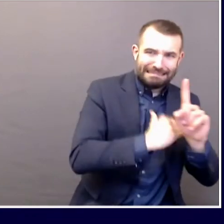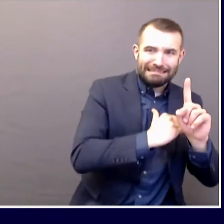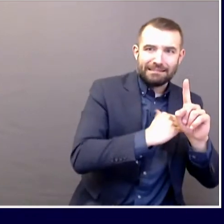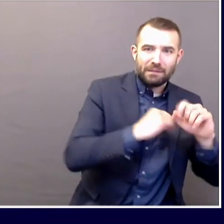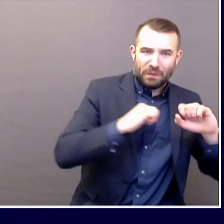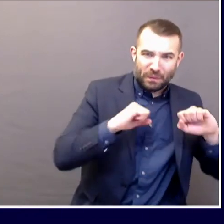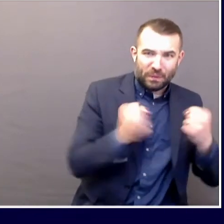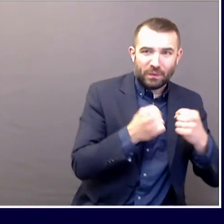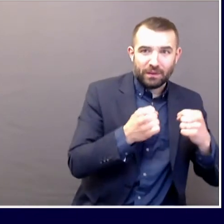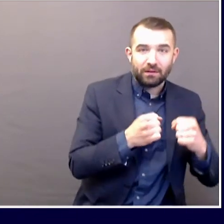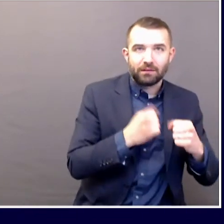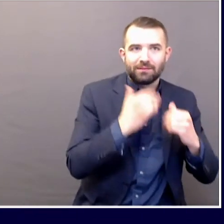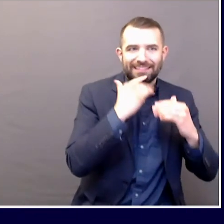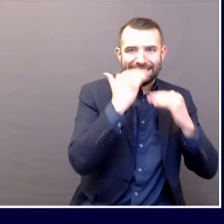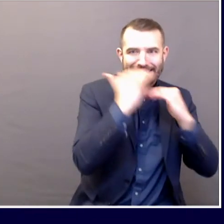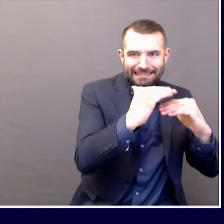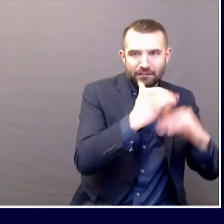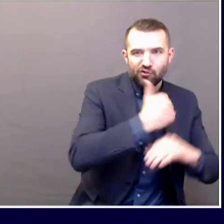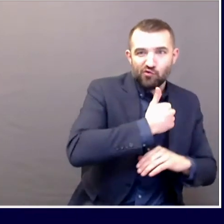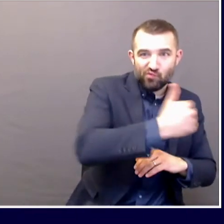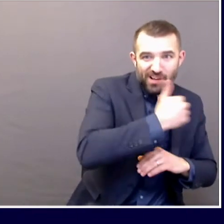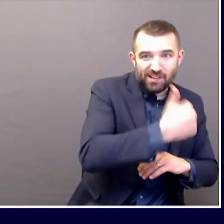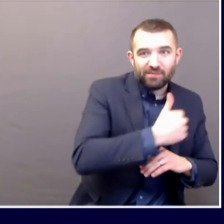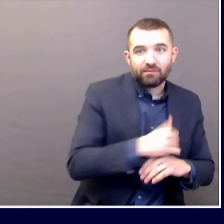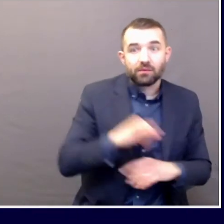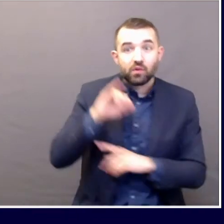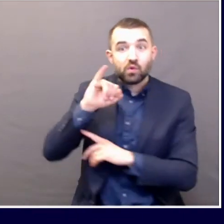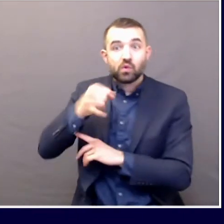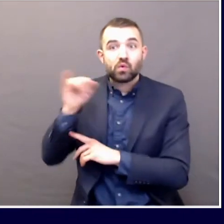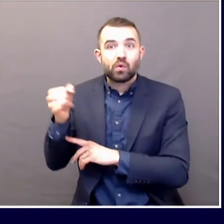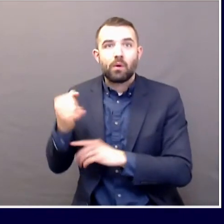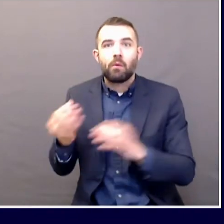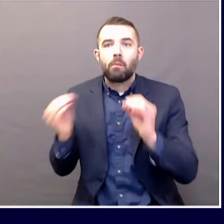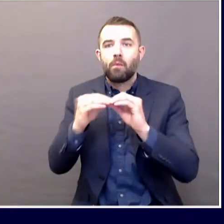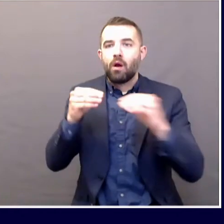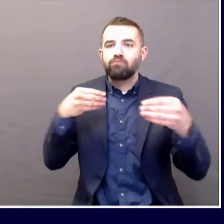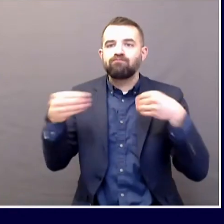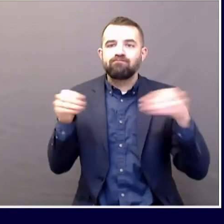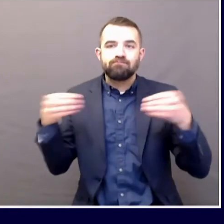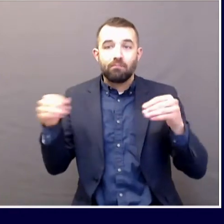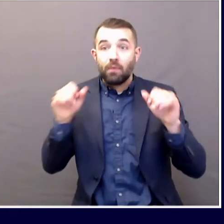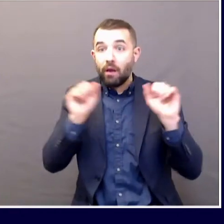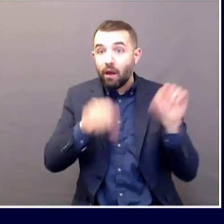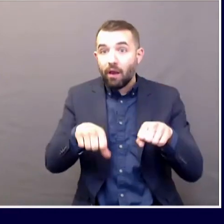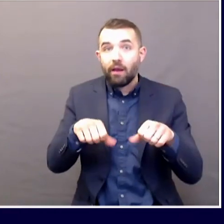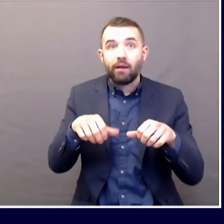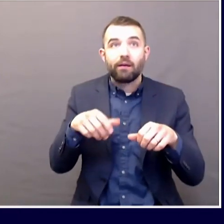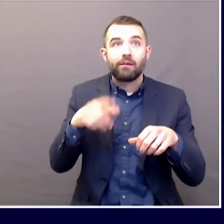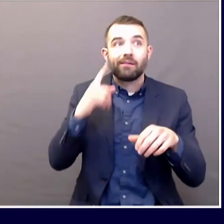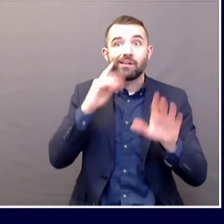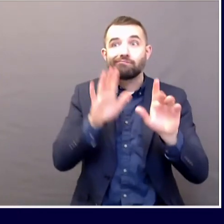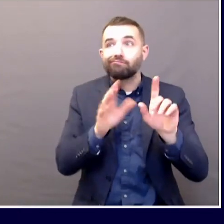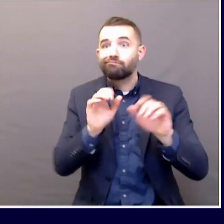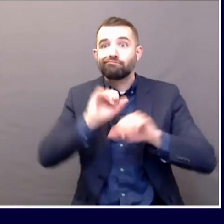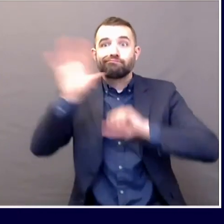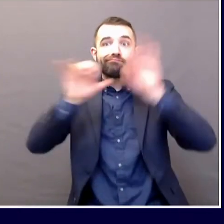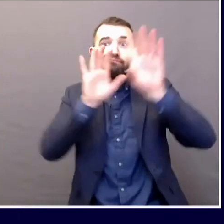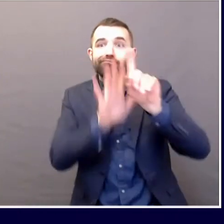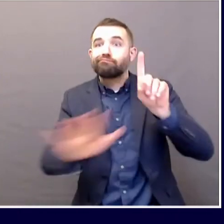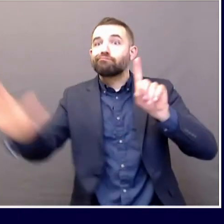available to us expands the nature and reach of our vaccination efforts in the state. And finally,